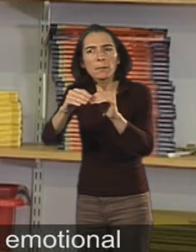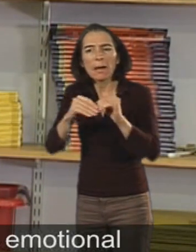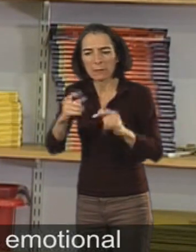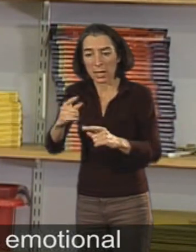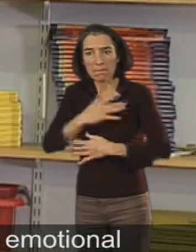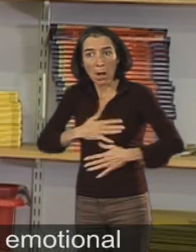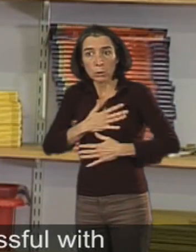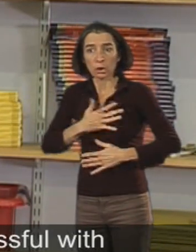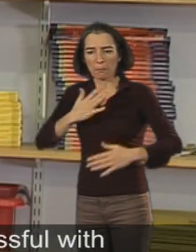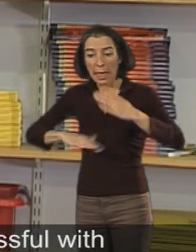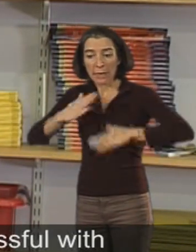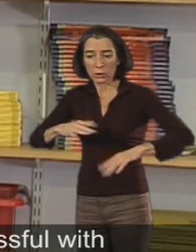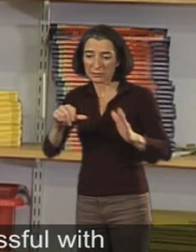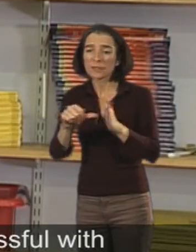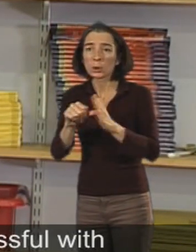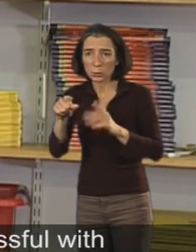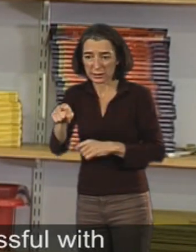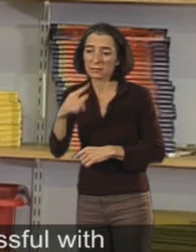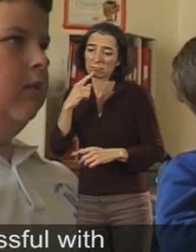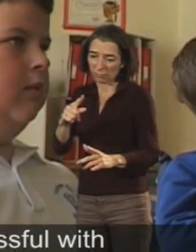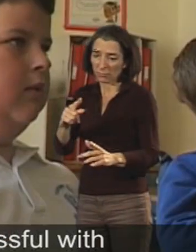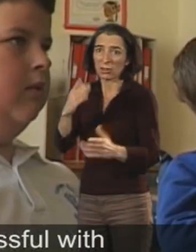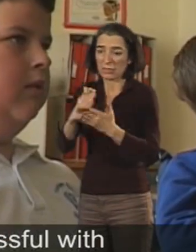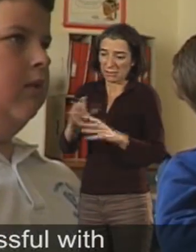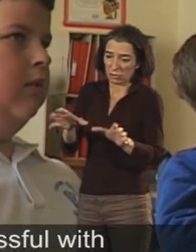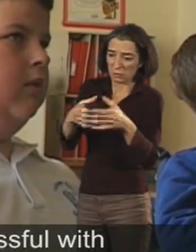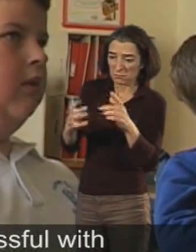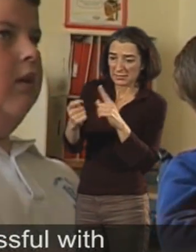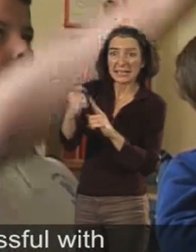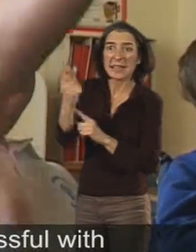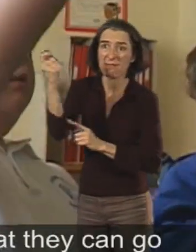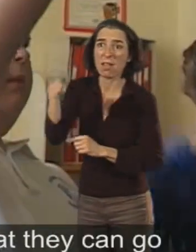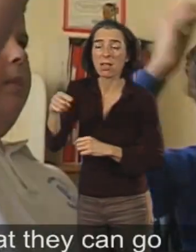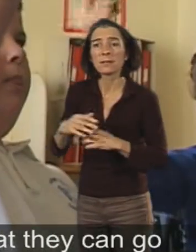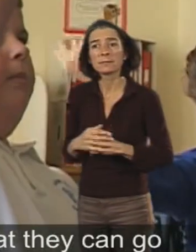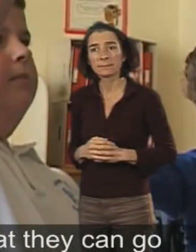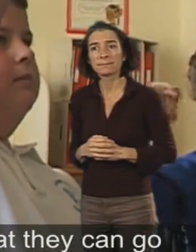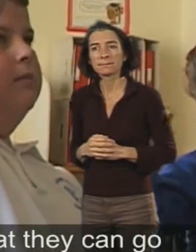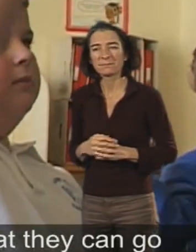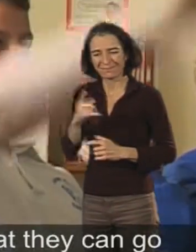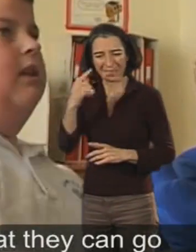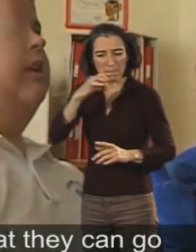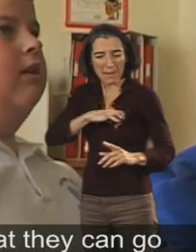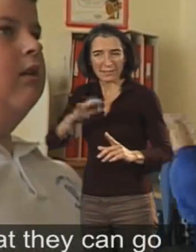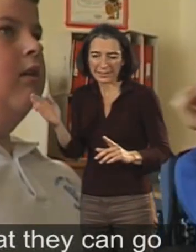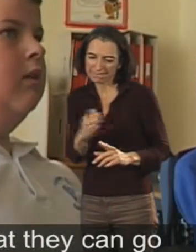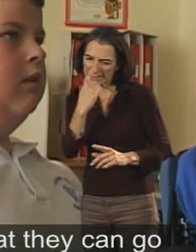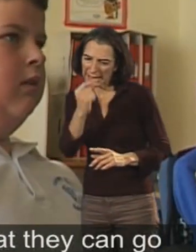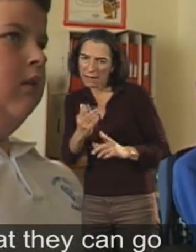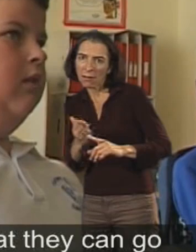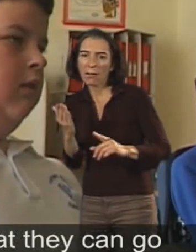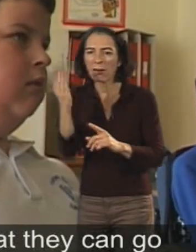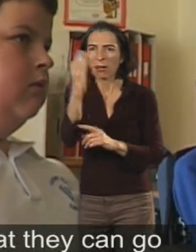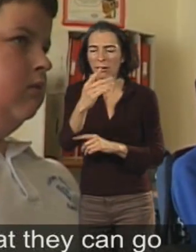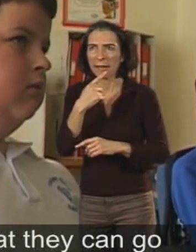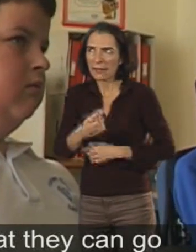behavioural difficulty. We have got one of those groups going, which is quite successful with those children. I think the benefits for them are that they can go out, they